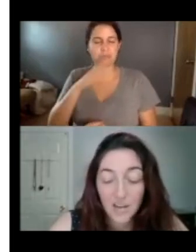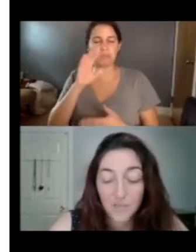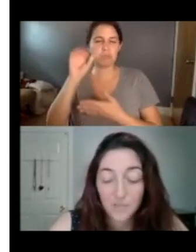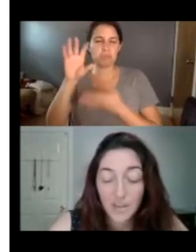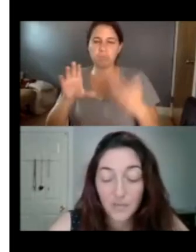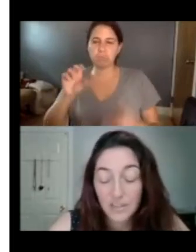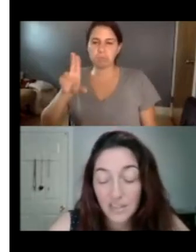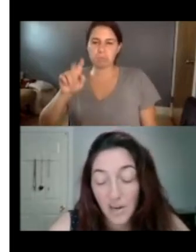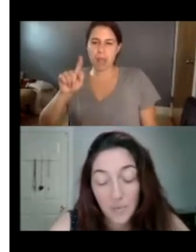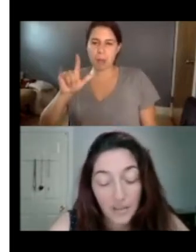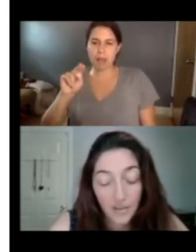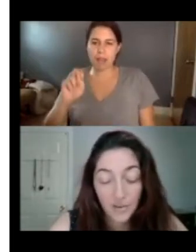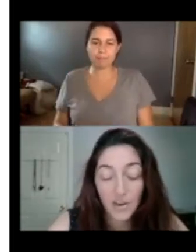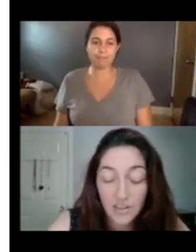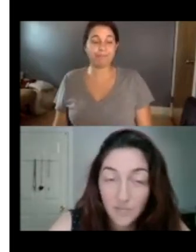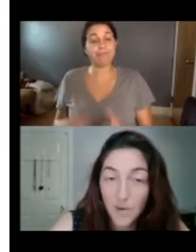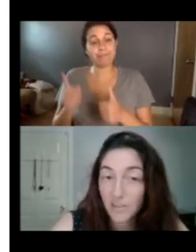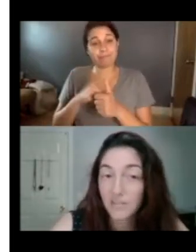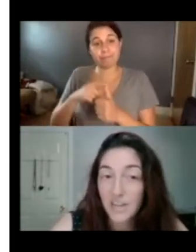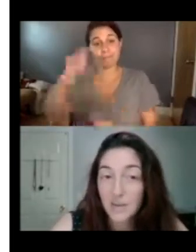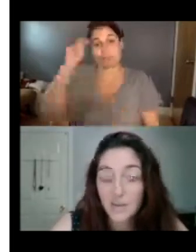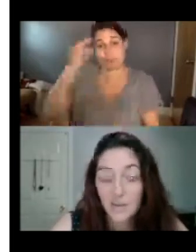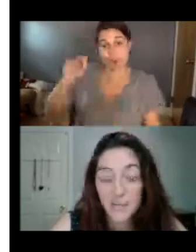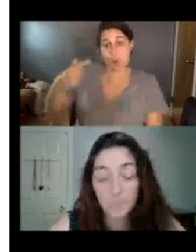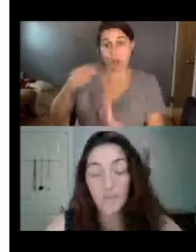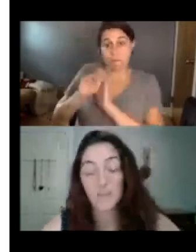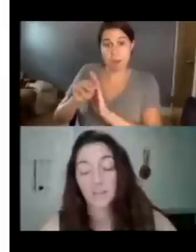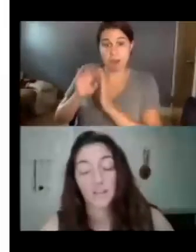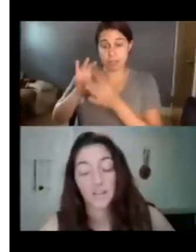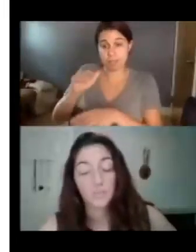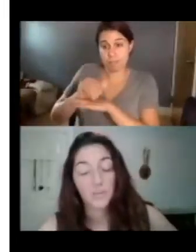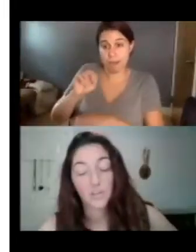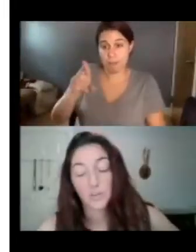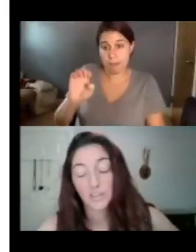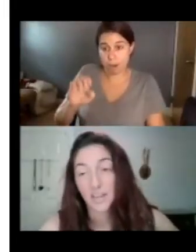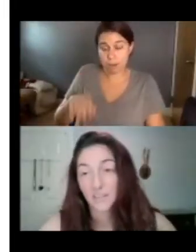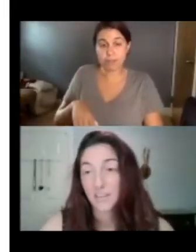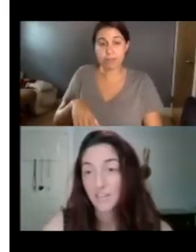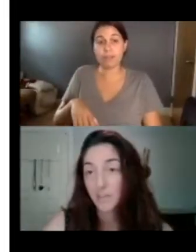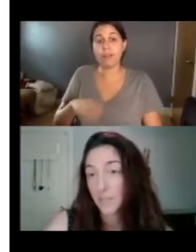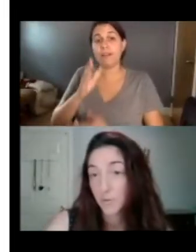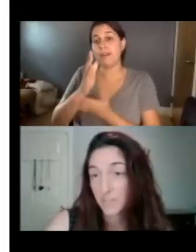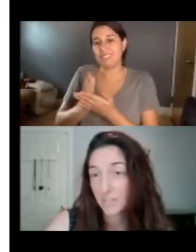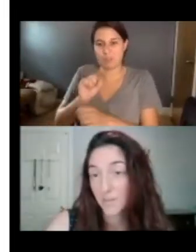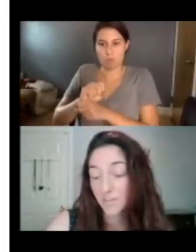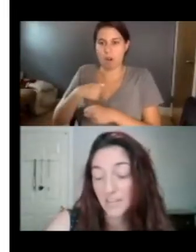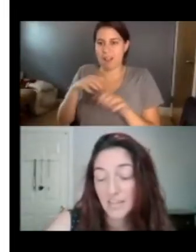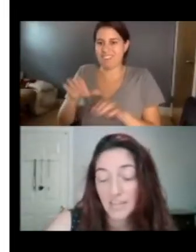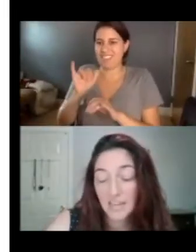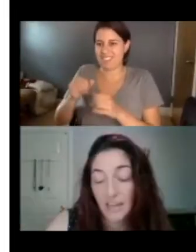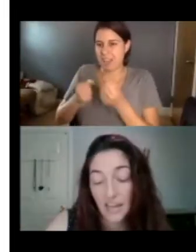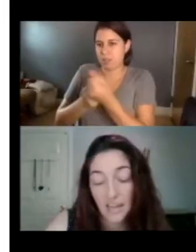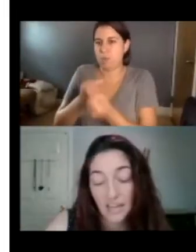I'm first going to talk about the neurocognitive model of nightmares and some empirical work that I've conducted, which supports this